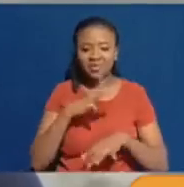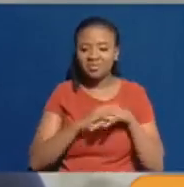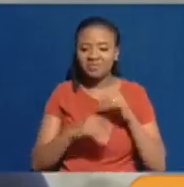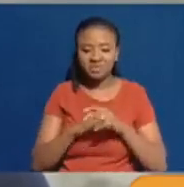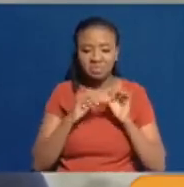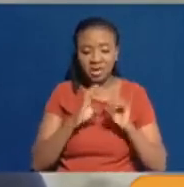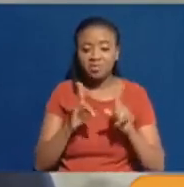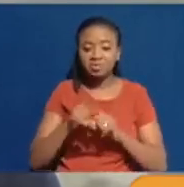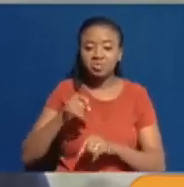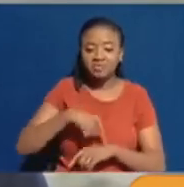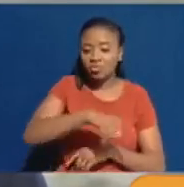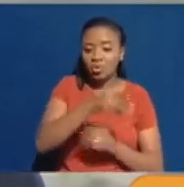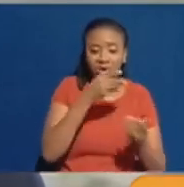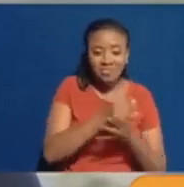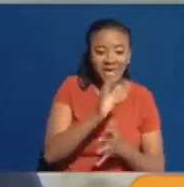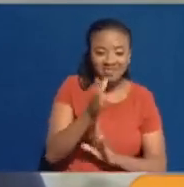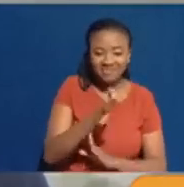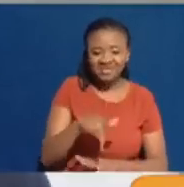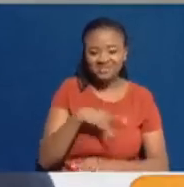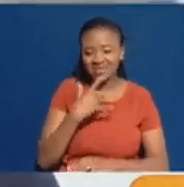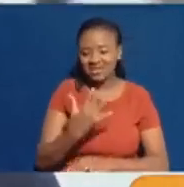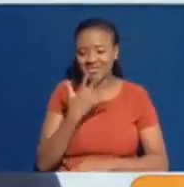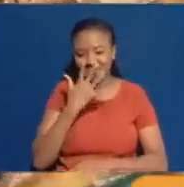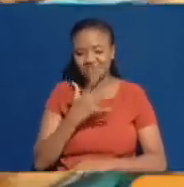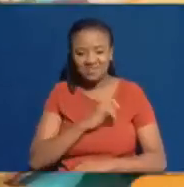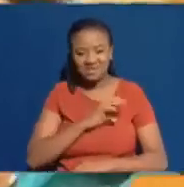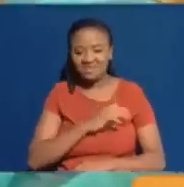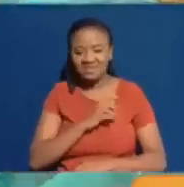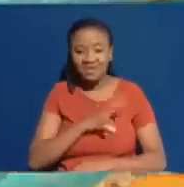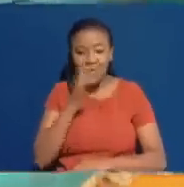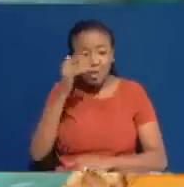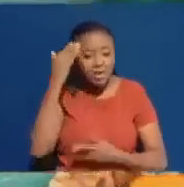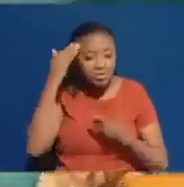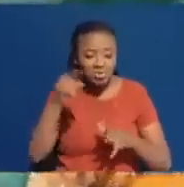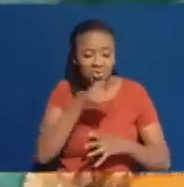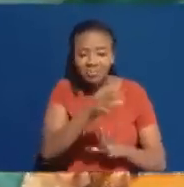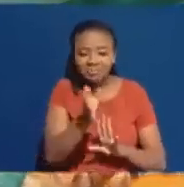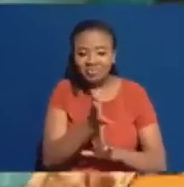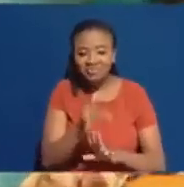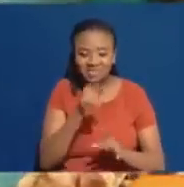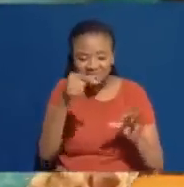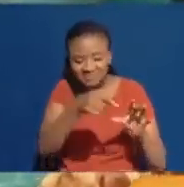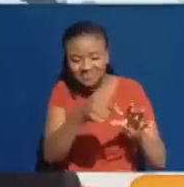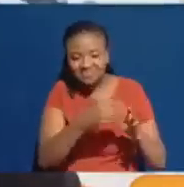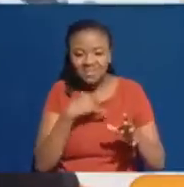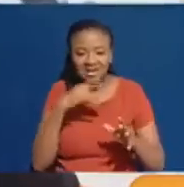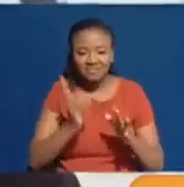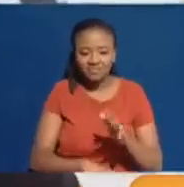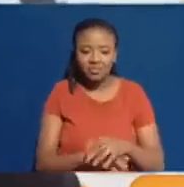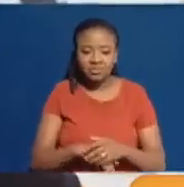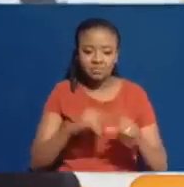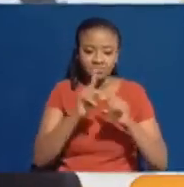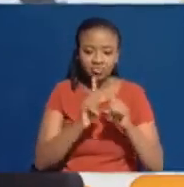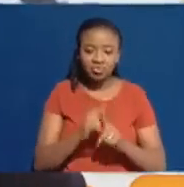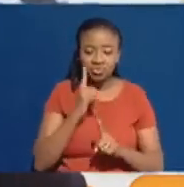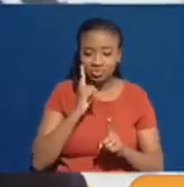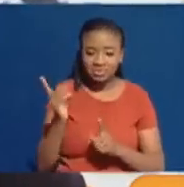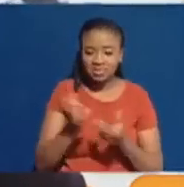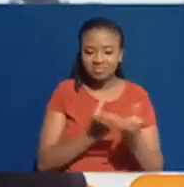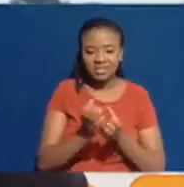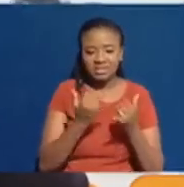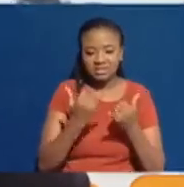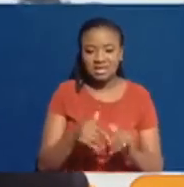kununua, umeogopa hata kununua samaki. Kwa sujui yo samaki kona nini ndani. Unaona biashara pia, imeleta biashara iko